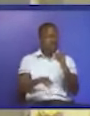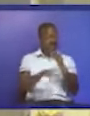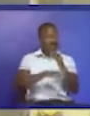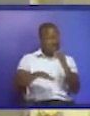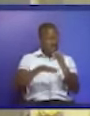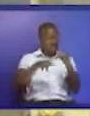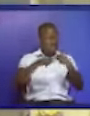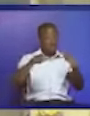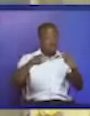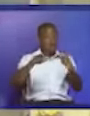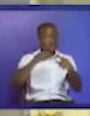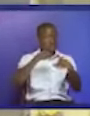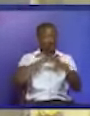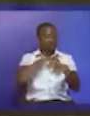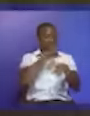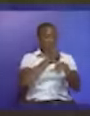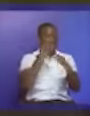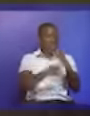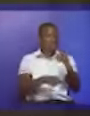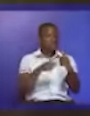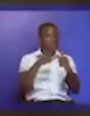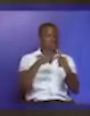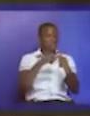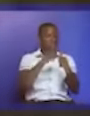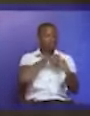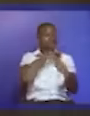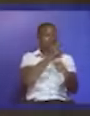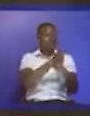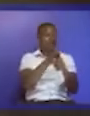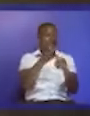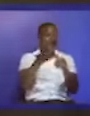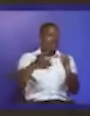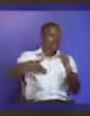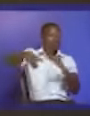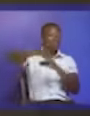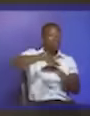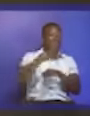of authority in the spirit, is authority over things.